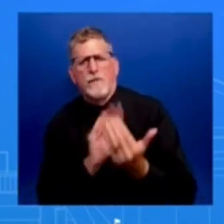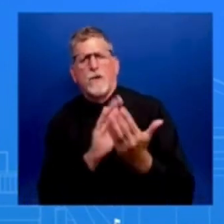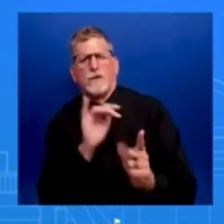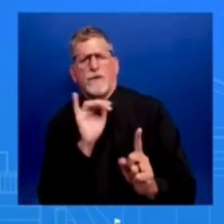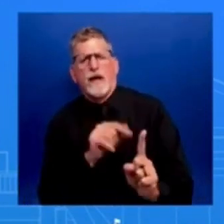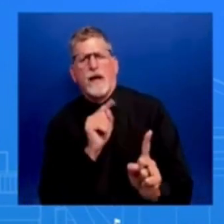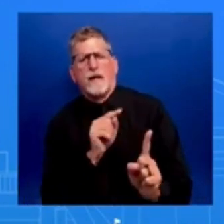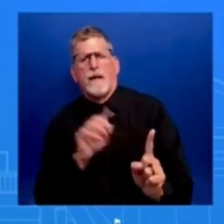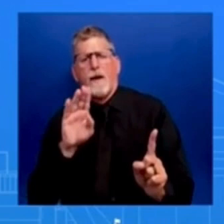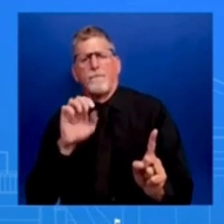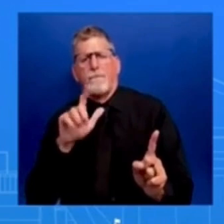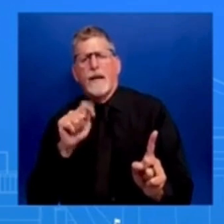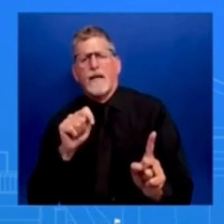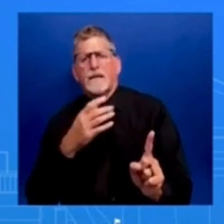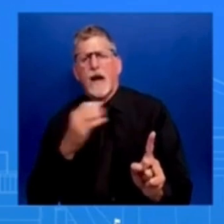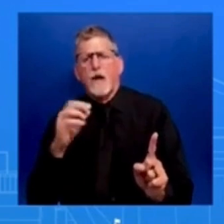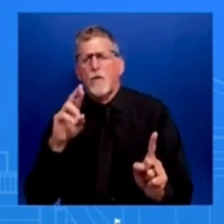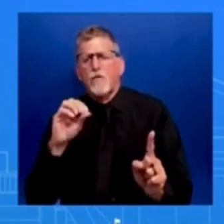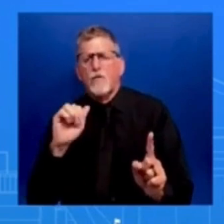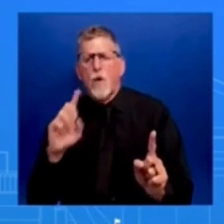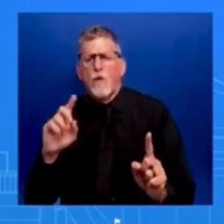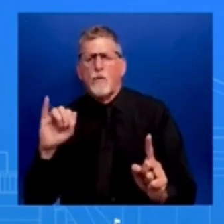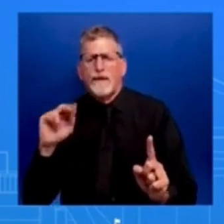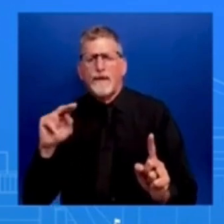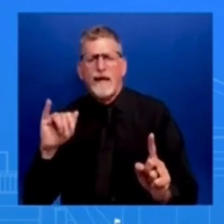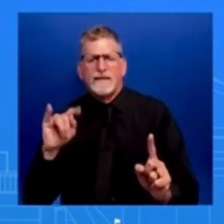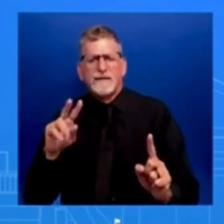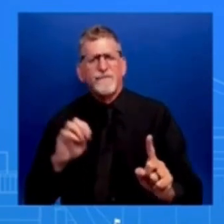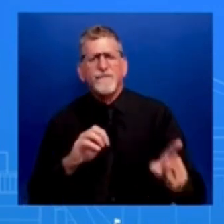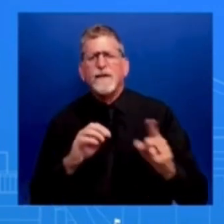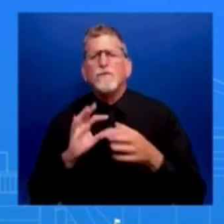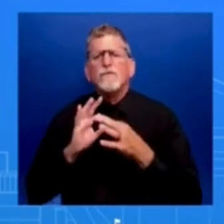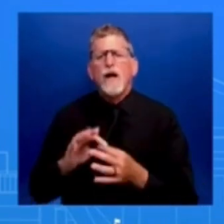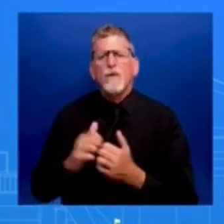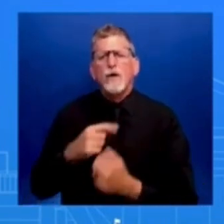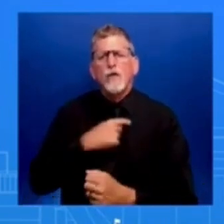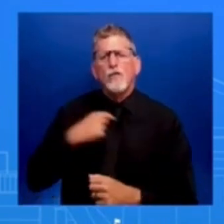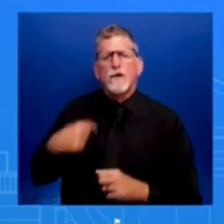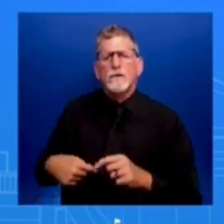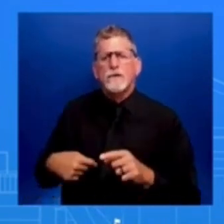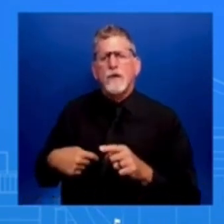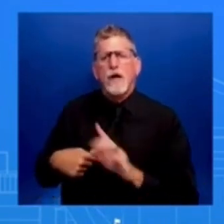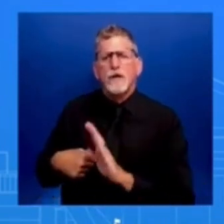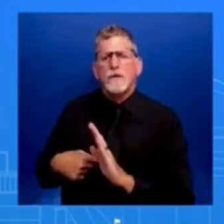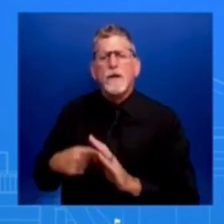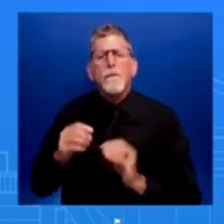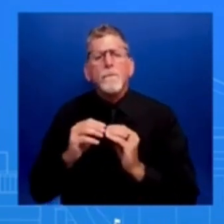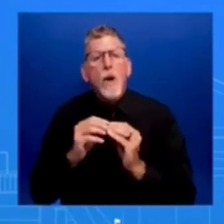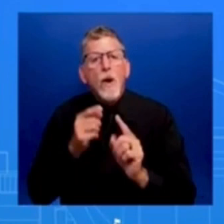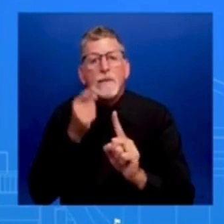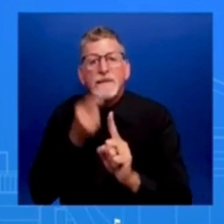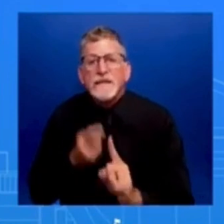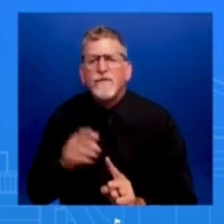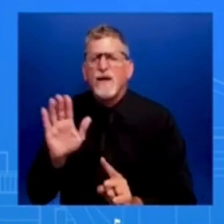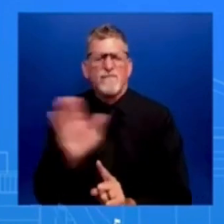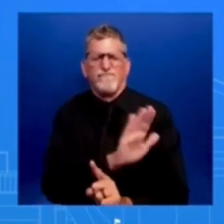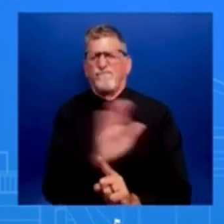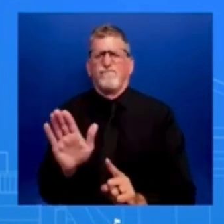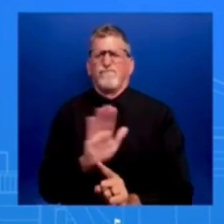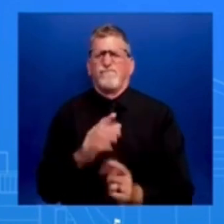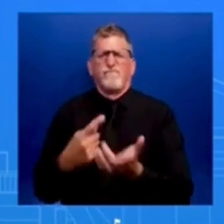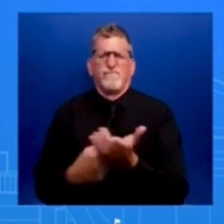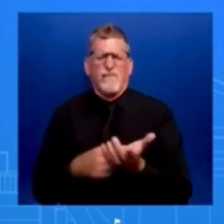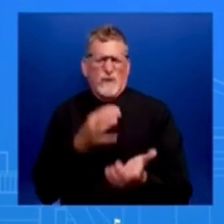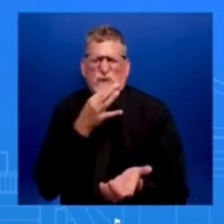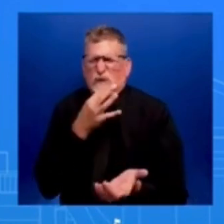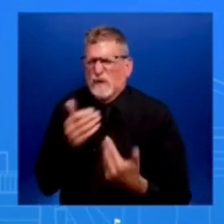to do anything more to confirm any specifics. Obviously, that conversation is going to happen in less than an hour, so I want to give the President and the Prime Minister